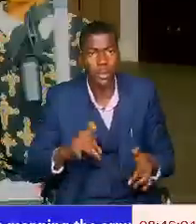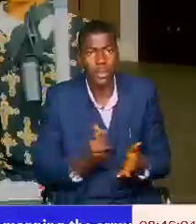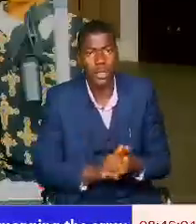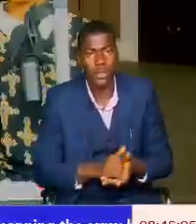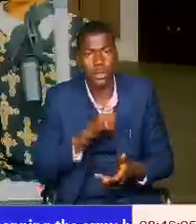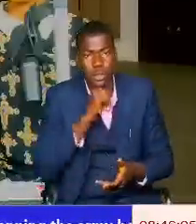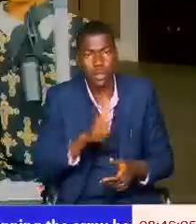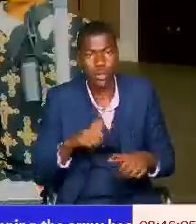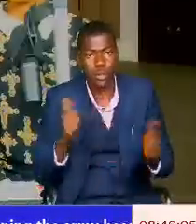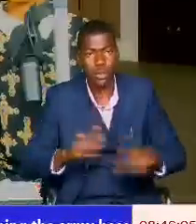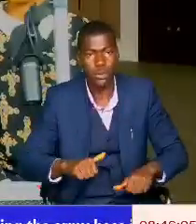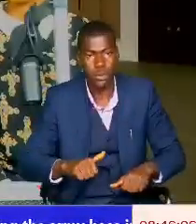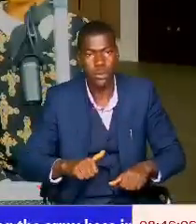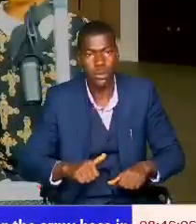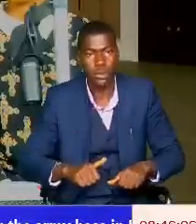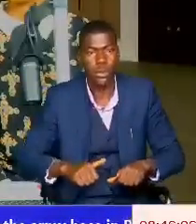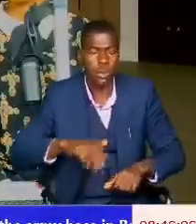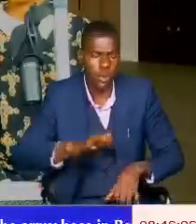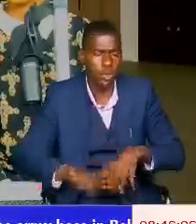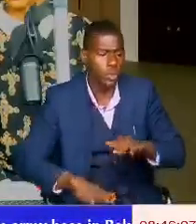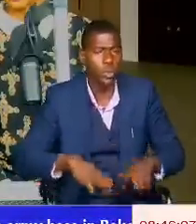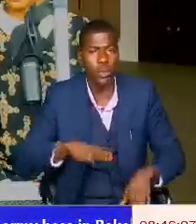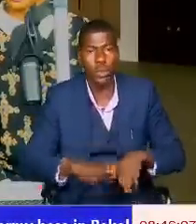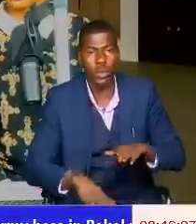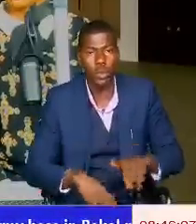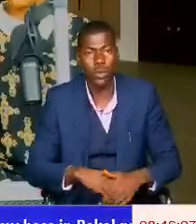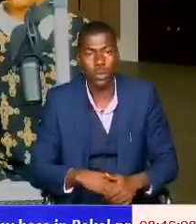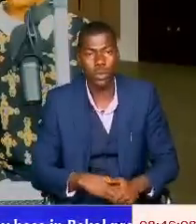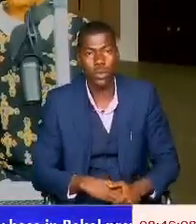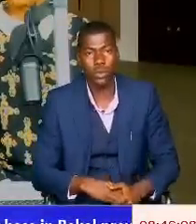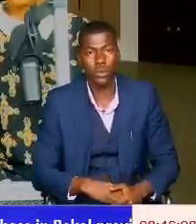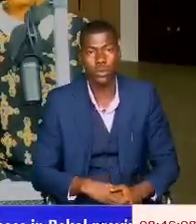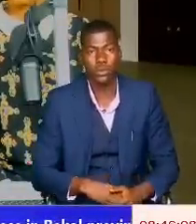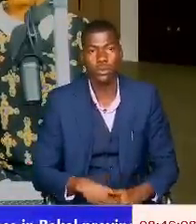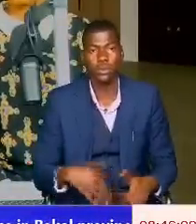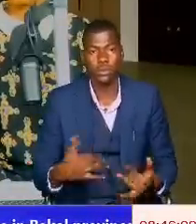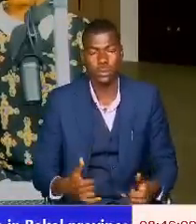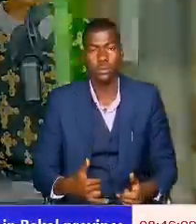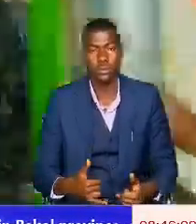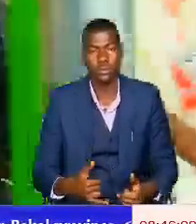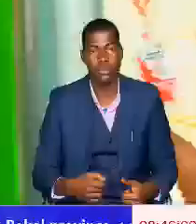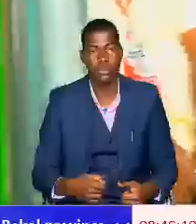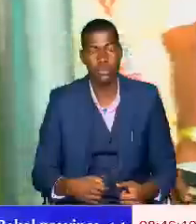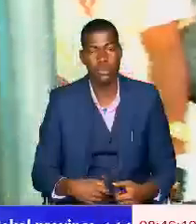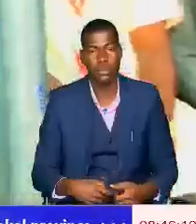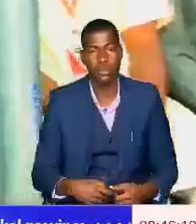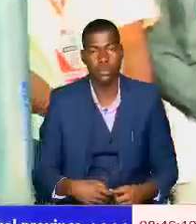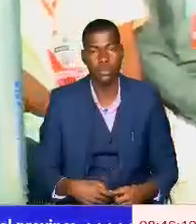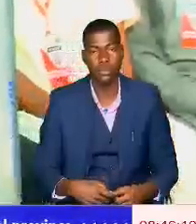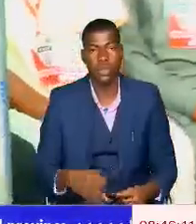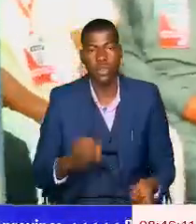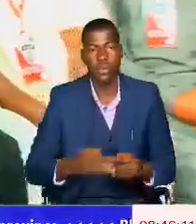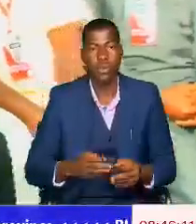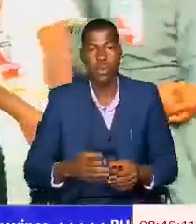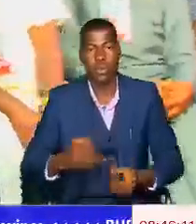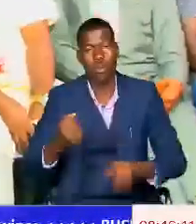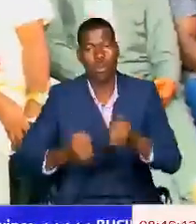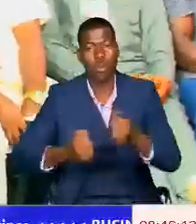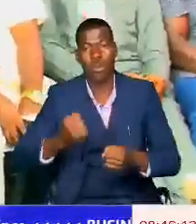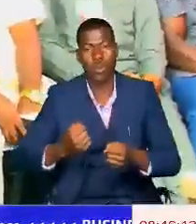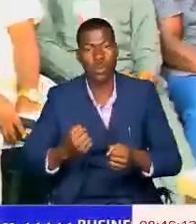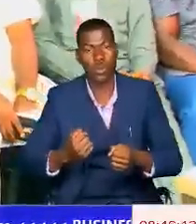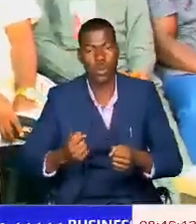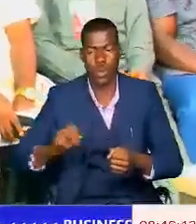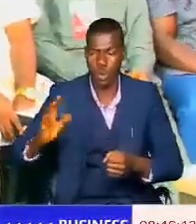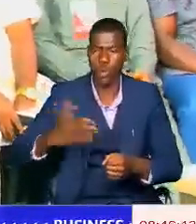because now from Jaji, Kaduna, now they trek, come reach Abuja. Ah. Now, if bus they come like this, they go just